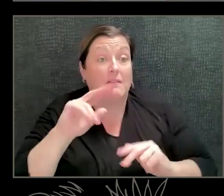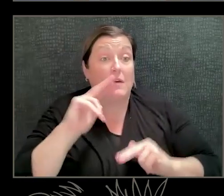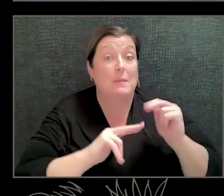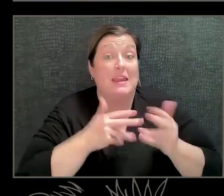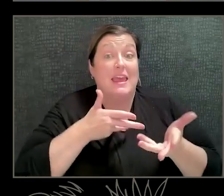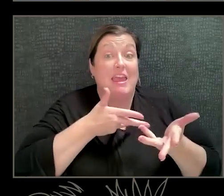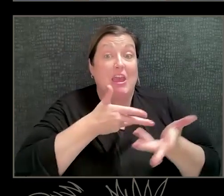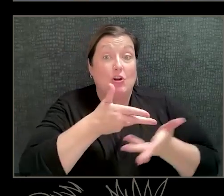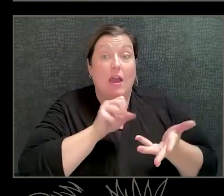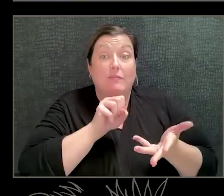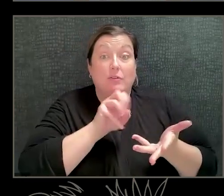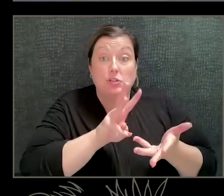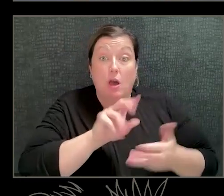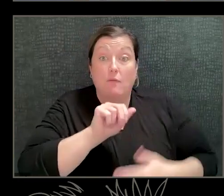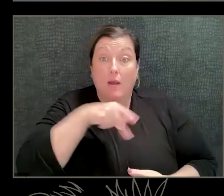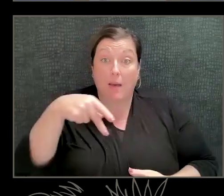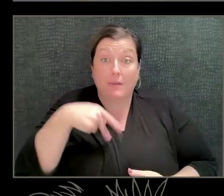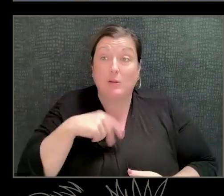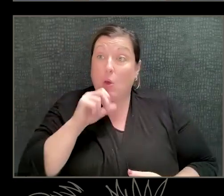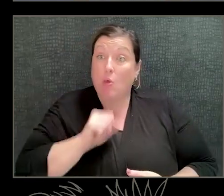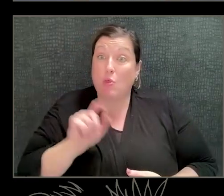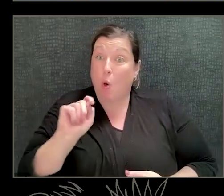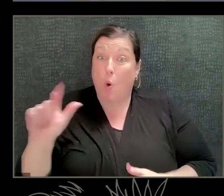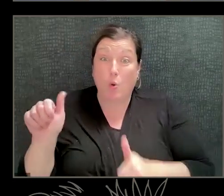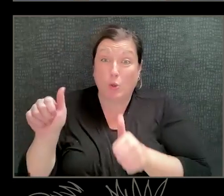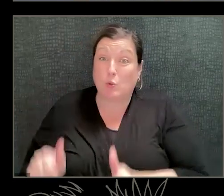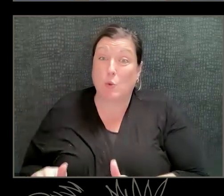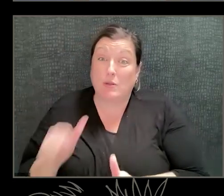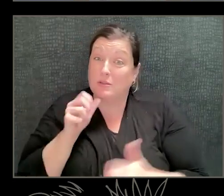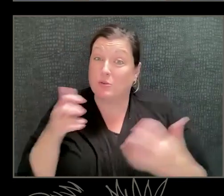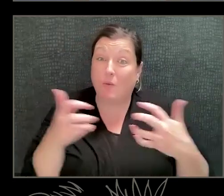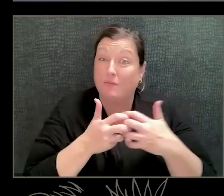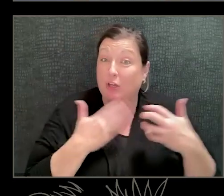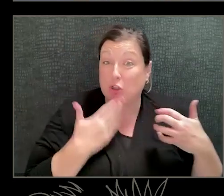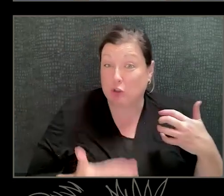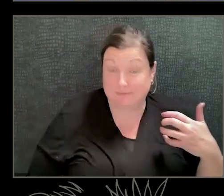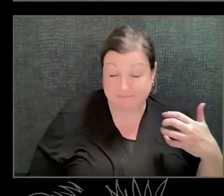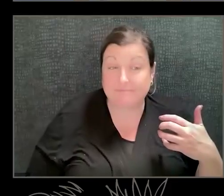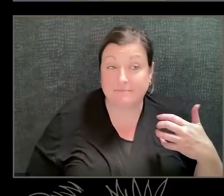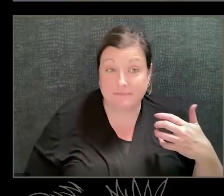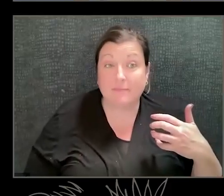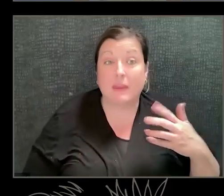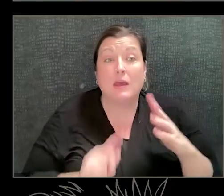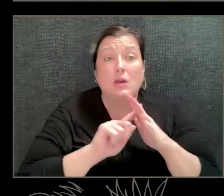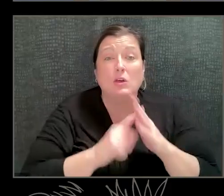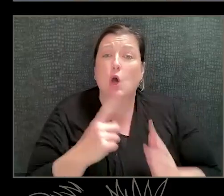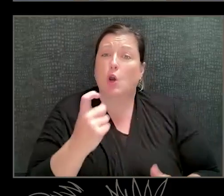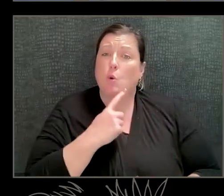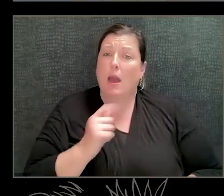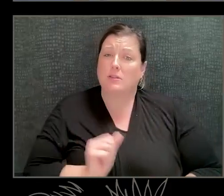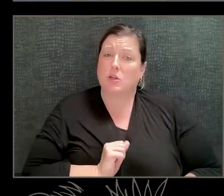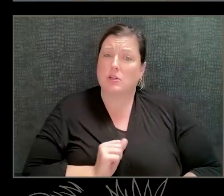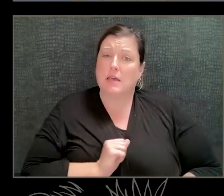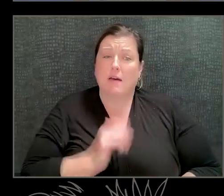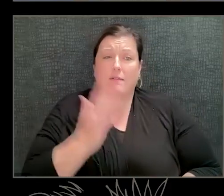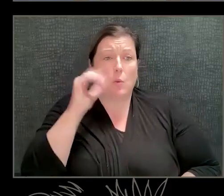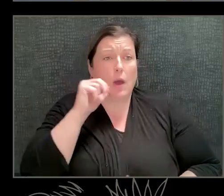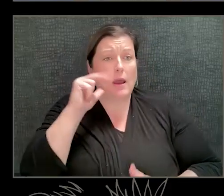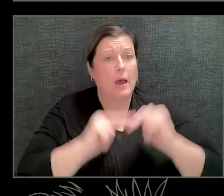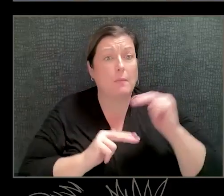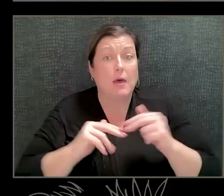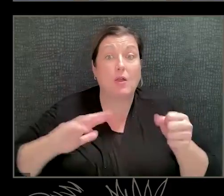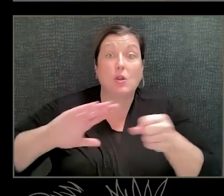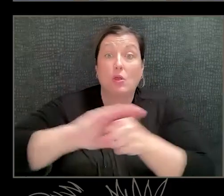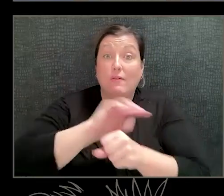software application, some of these older tools may not fit as well. And so we started asking ourselves, why don't we just build the whole